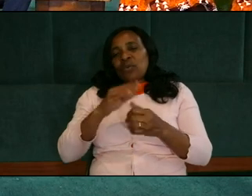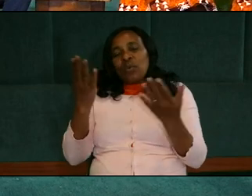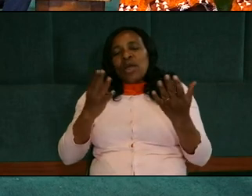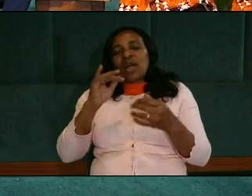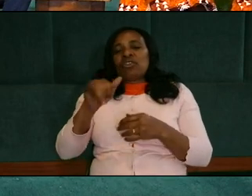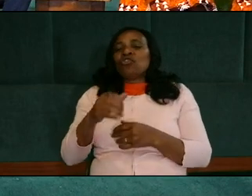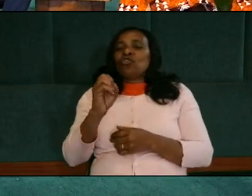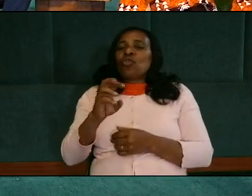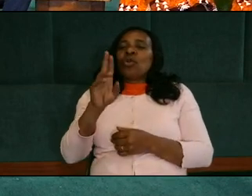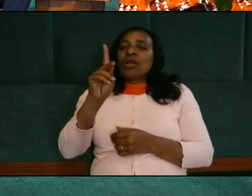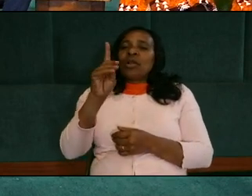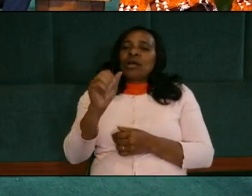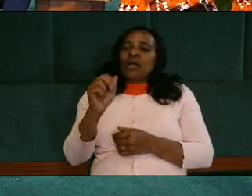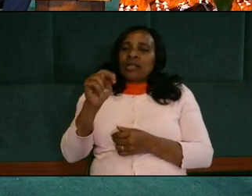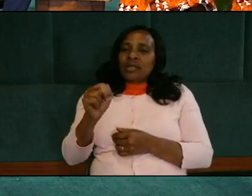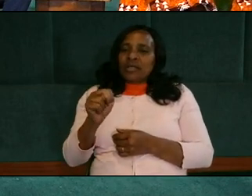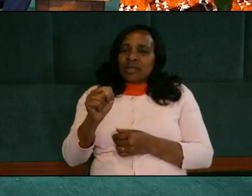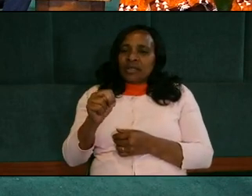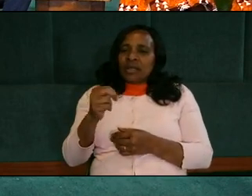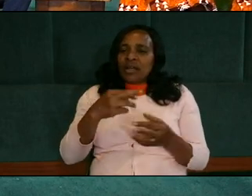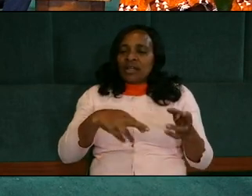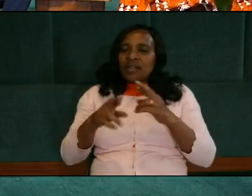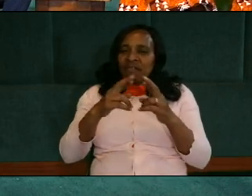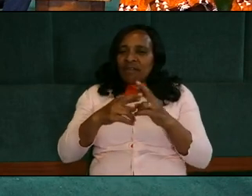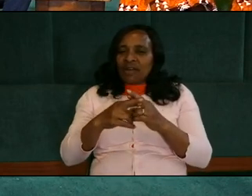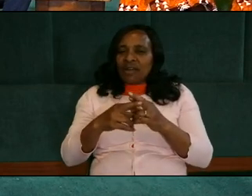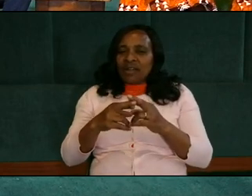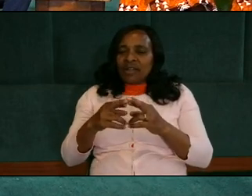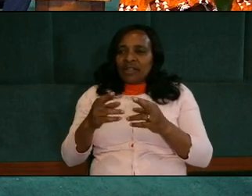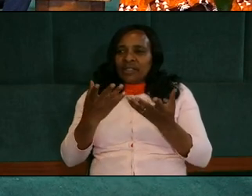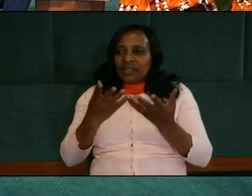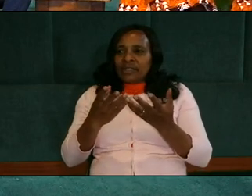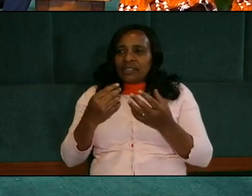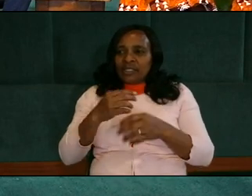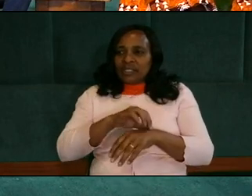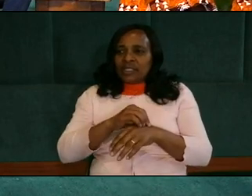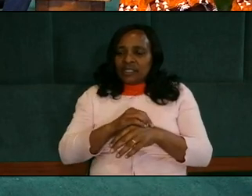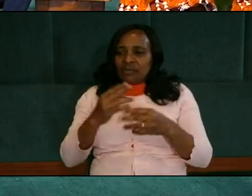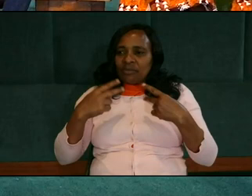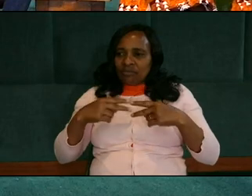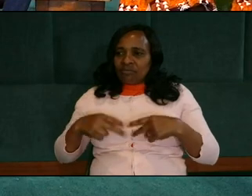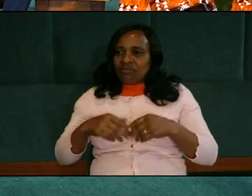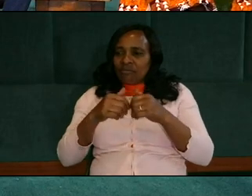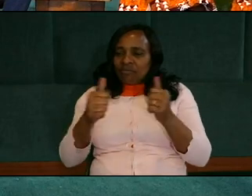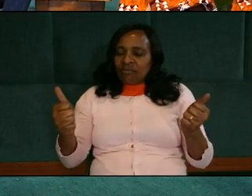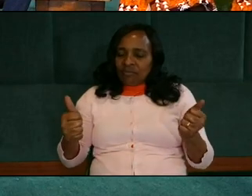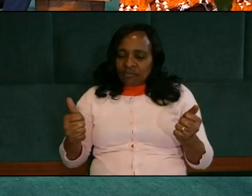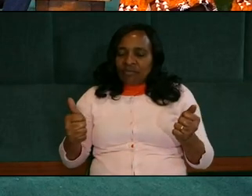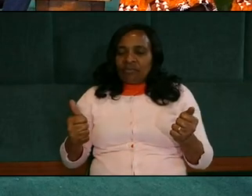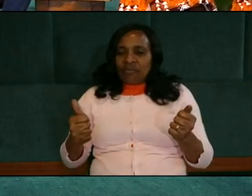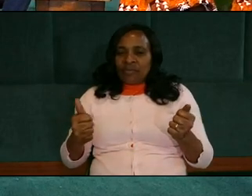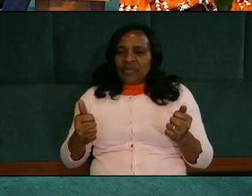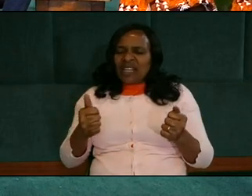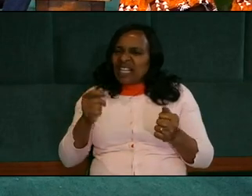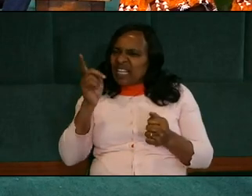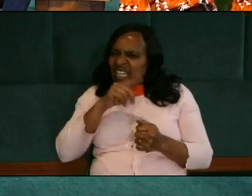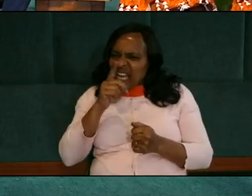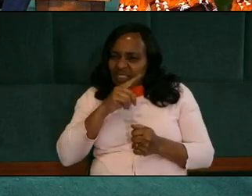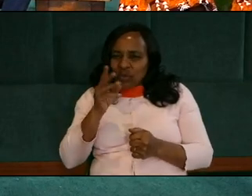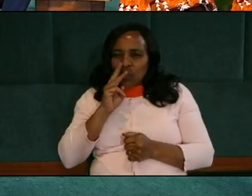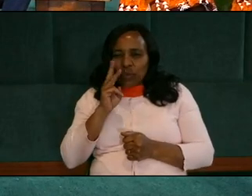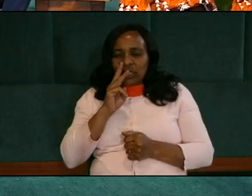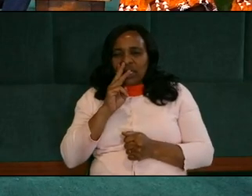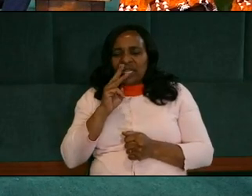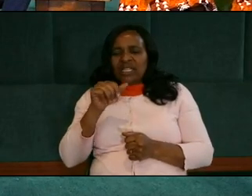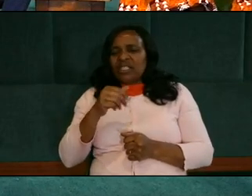skin to be healed. It's not even a clean river. It's not a clean river at all. It's one of the dirtiest rivers. Something wonderful about